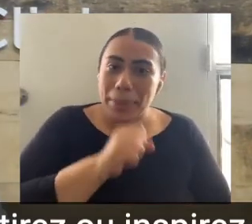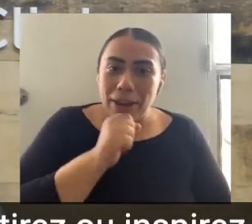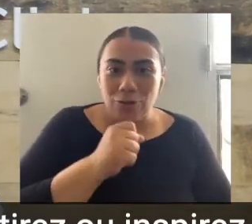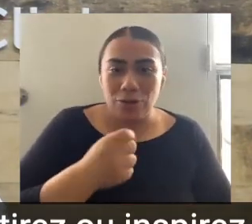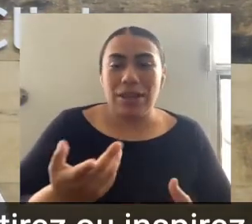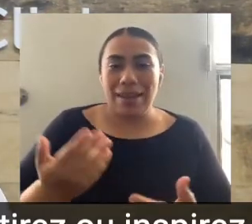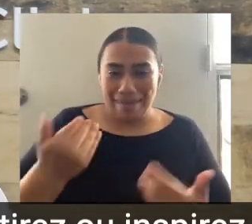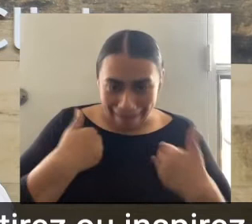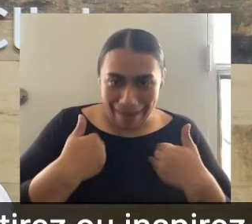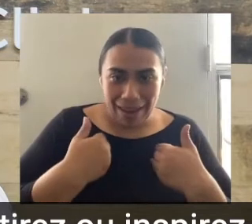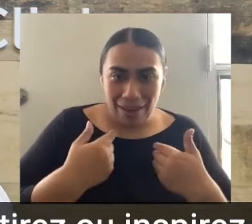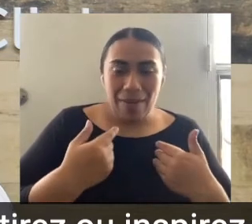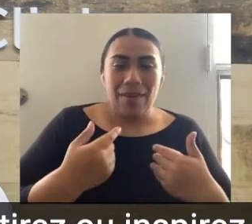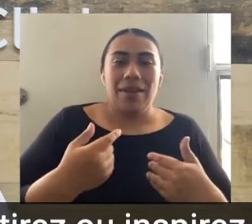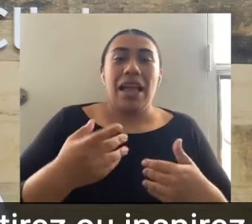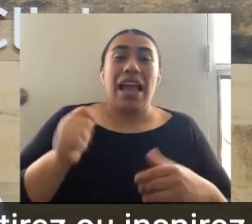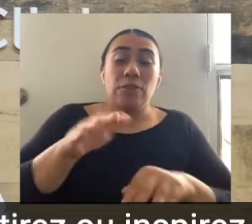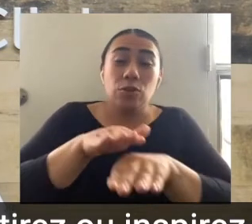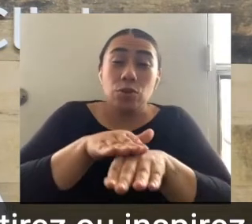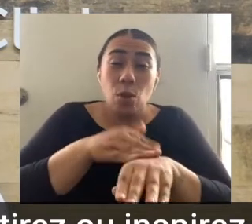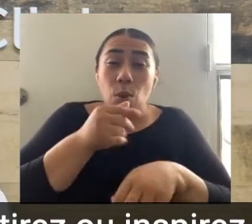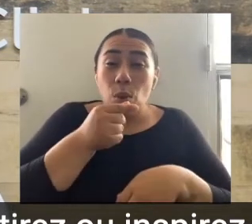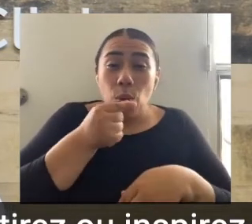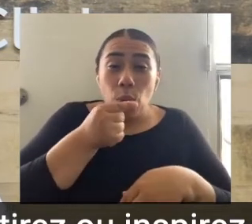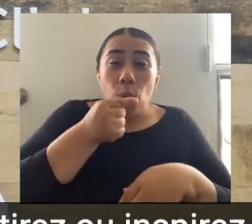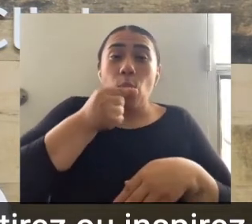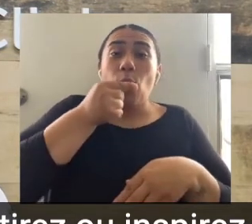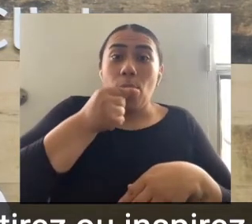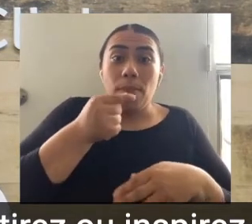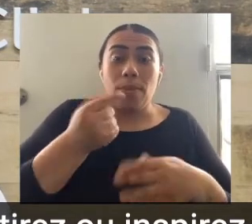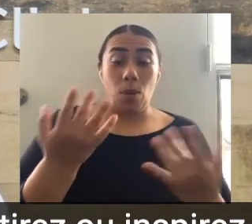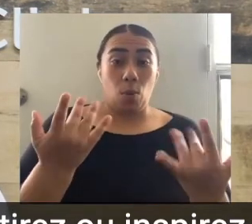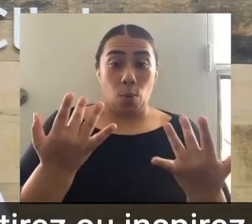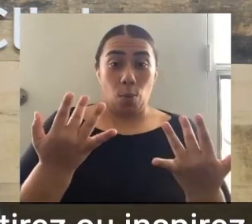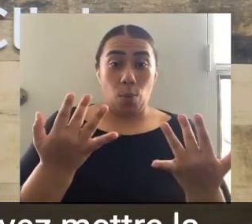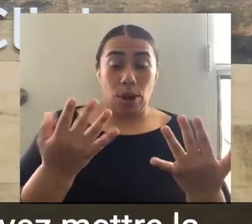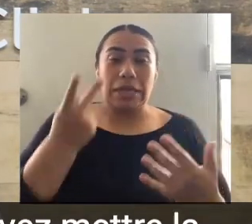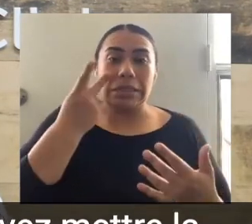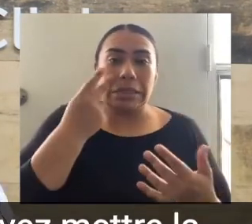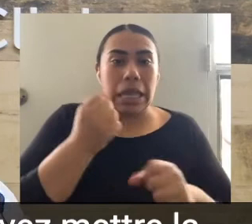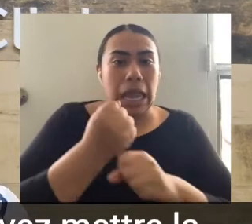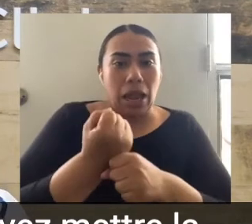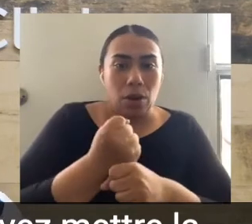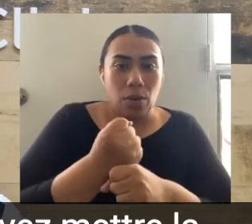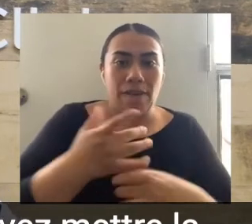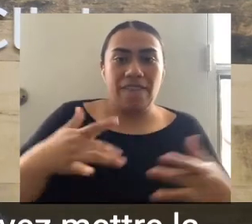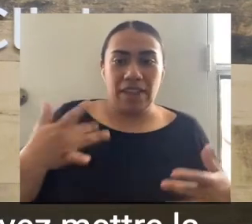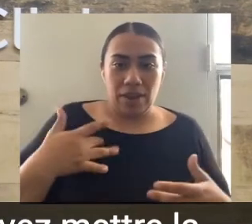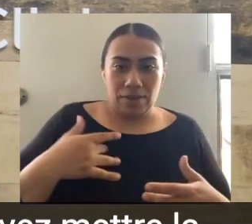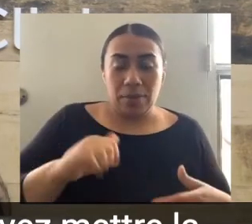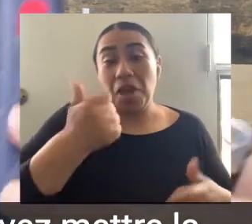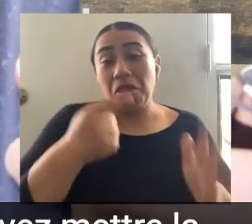Make sure the battery is charged and slowly pull or breathe in on the device. Another example